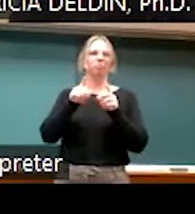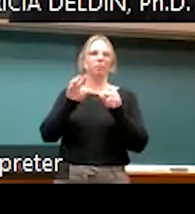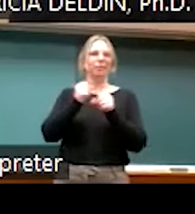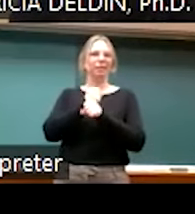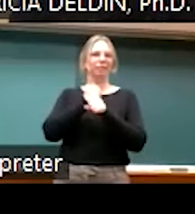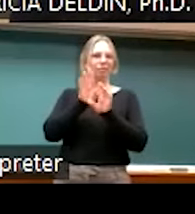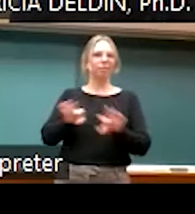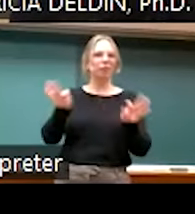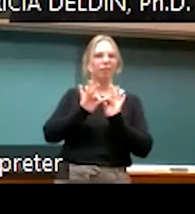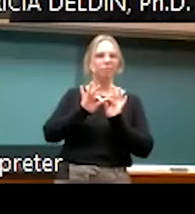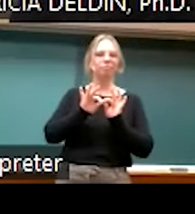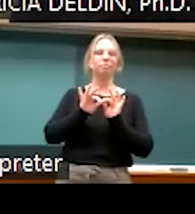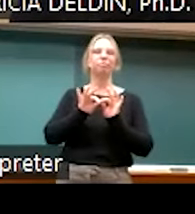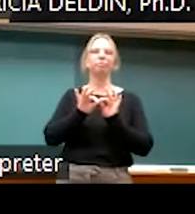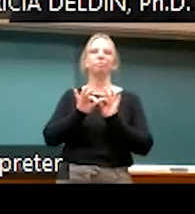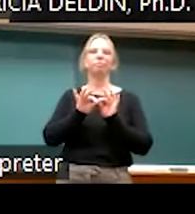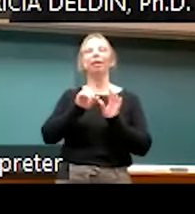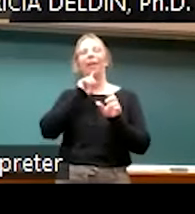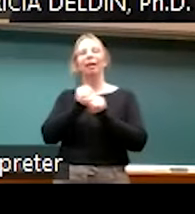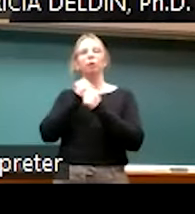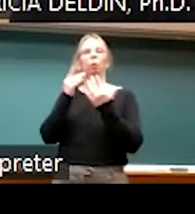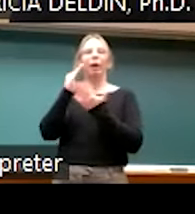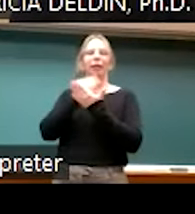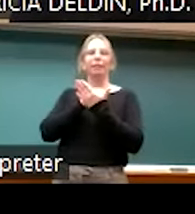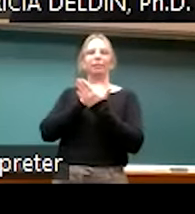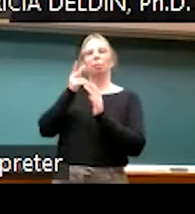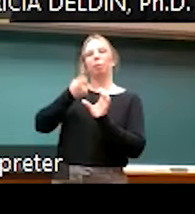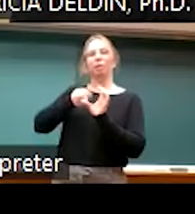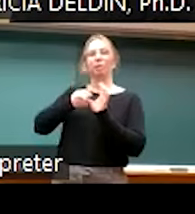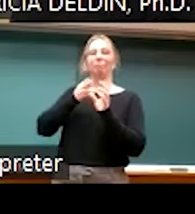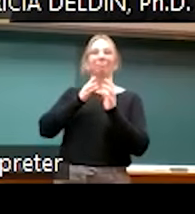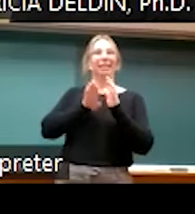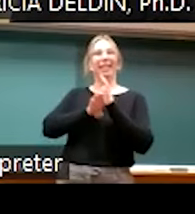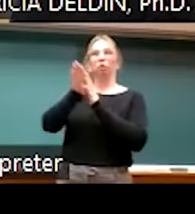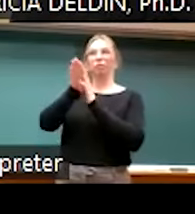Though the actual waitlist participants increased everything across the board.